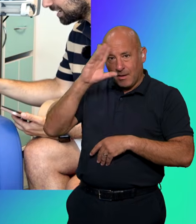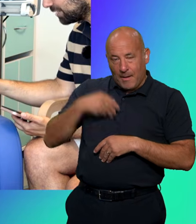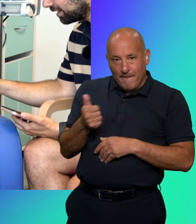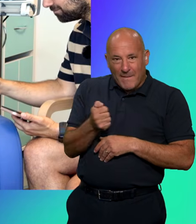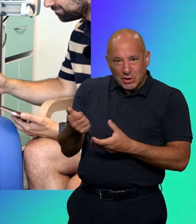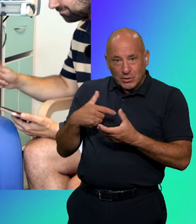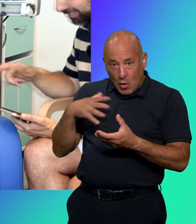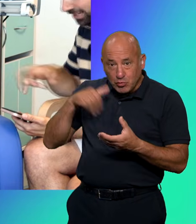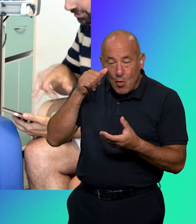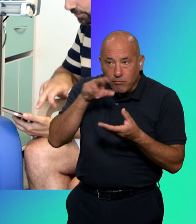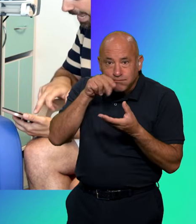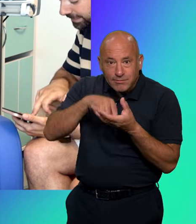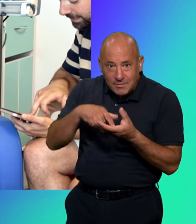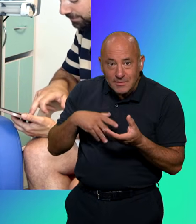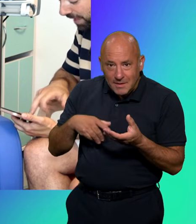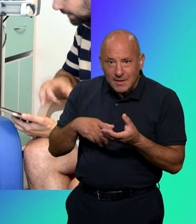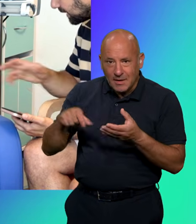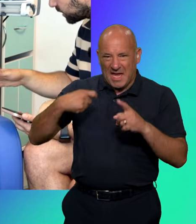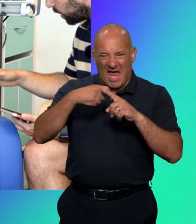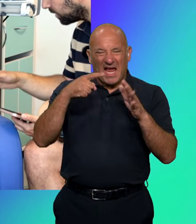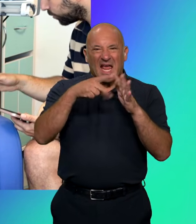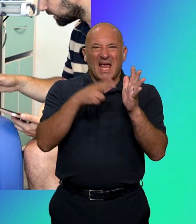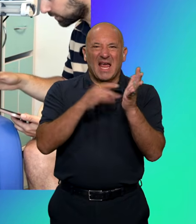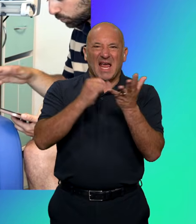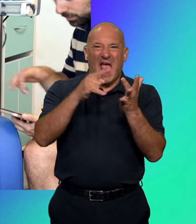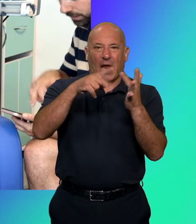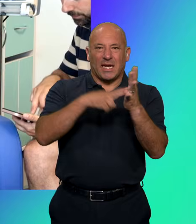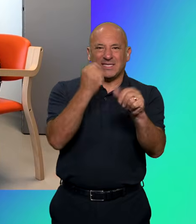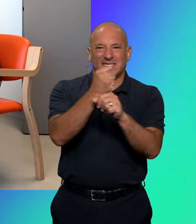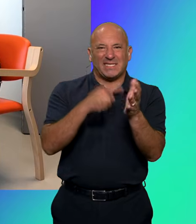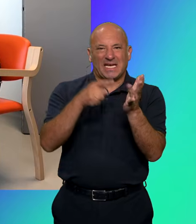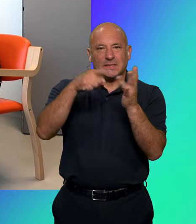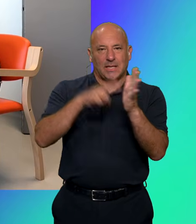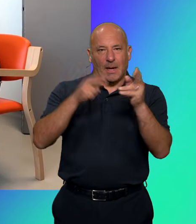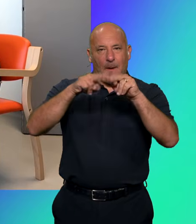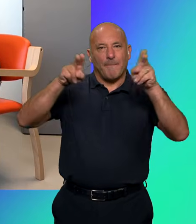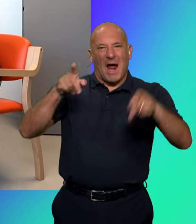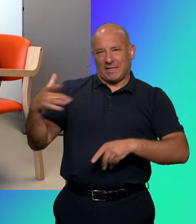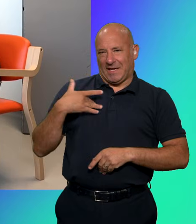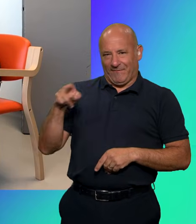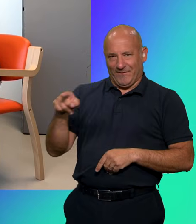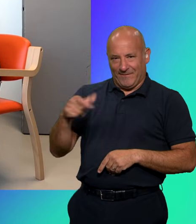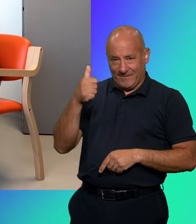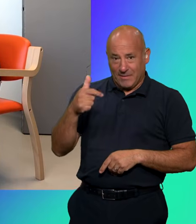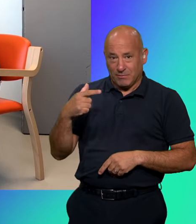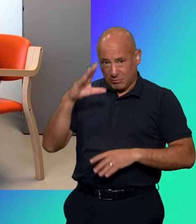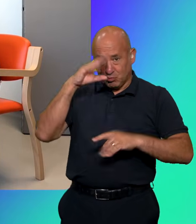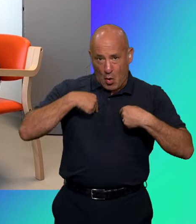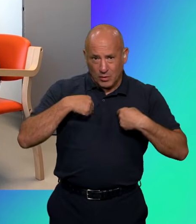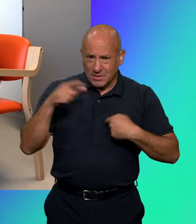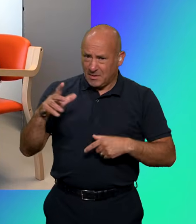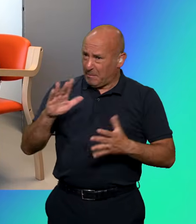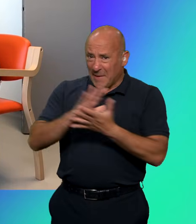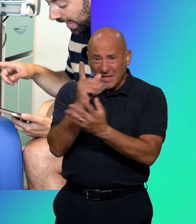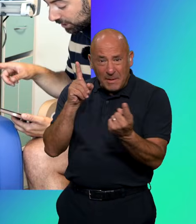Do you want to hear it? Yeah. So Kensington Palace, that's where the Princess of Wales lives. She told Newsround the princess was delighted